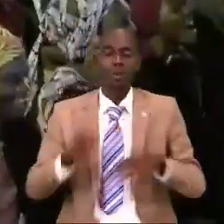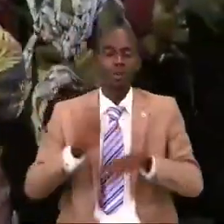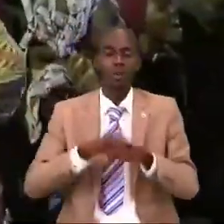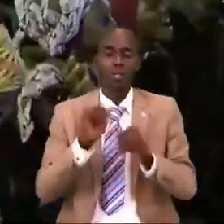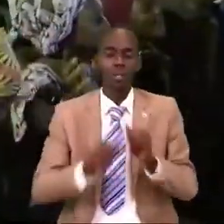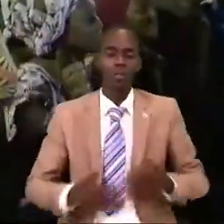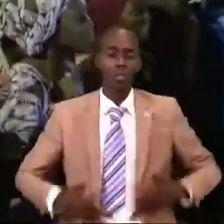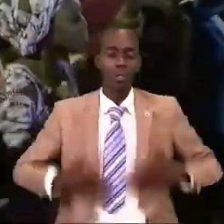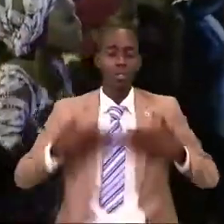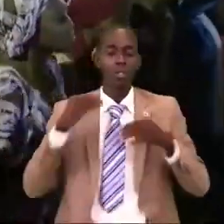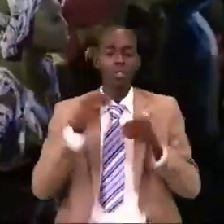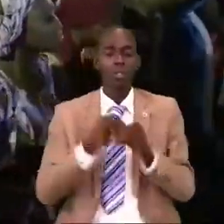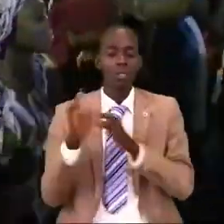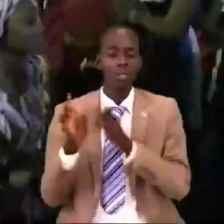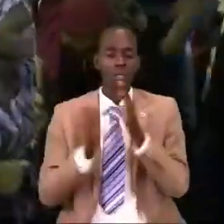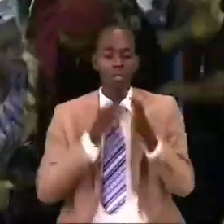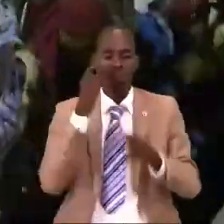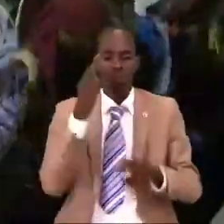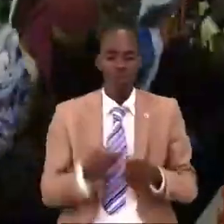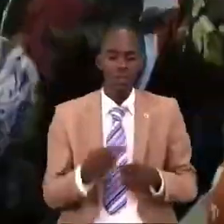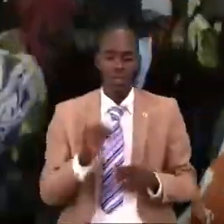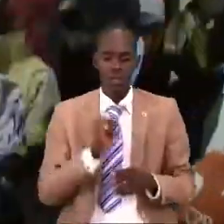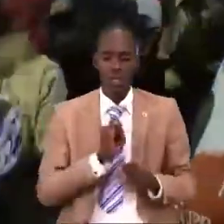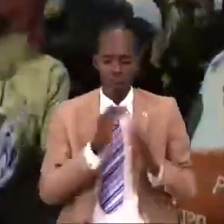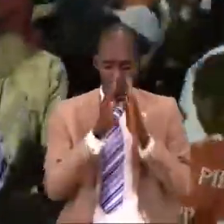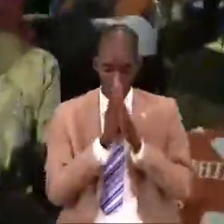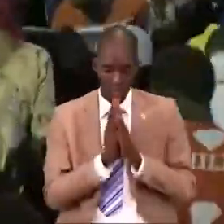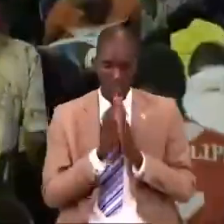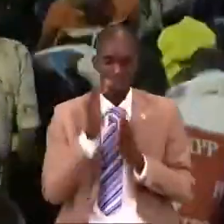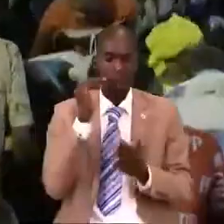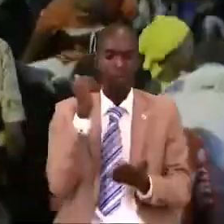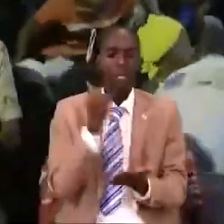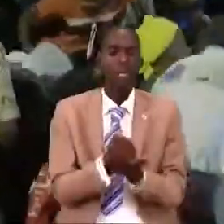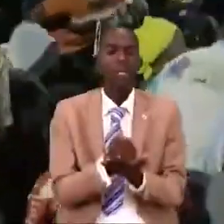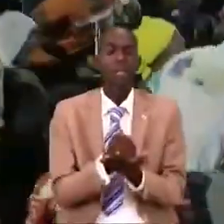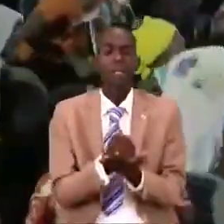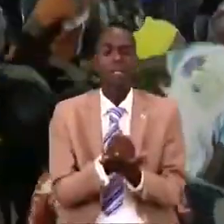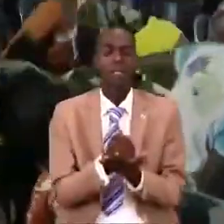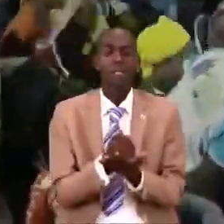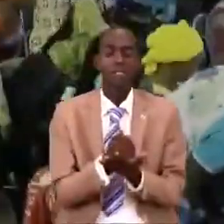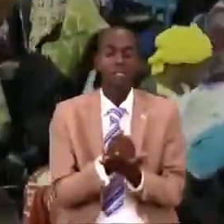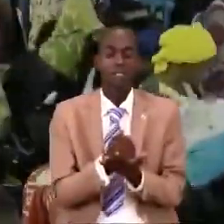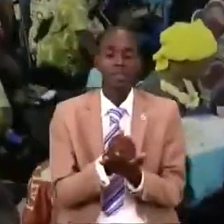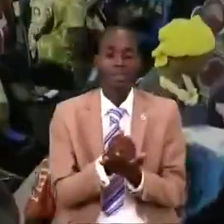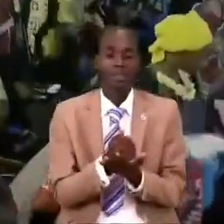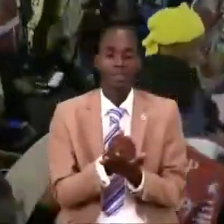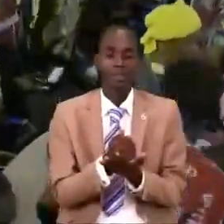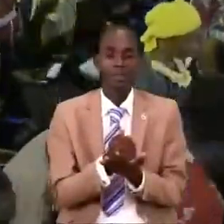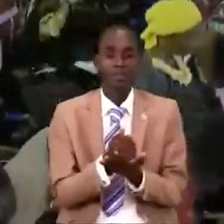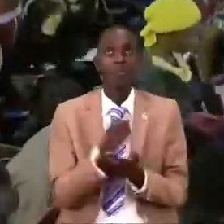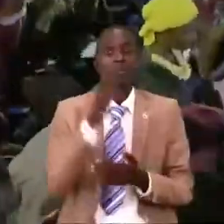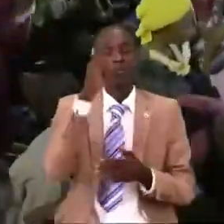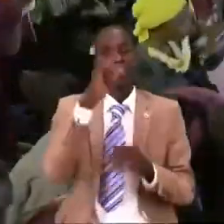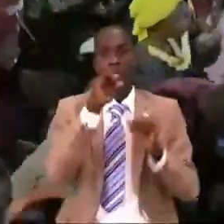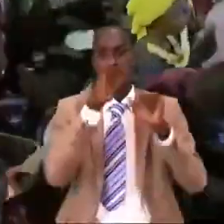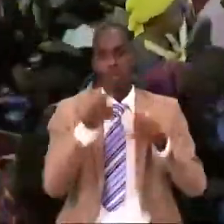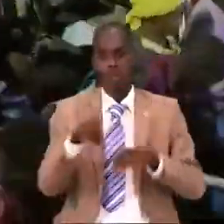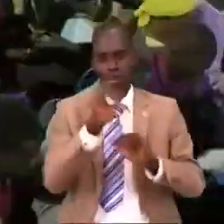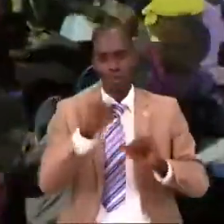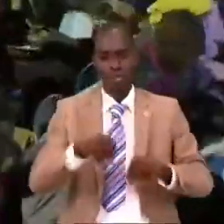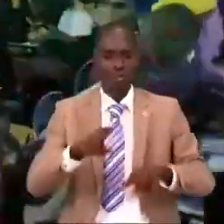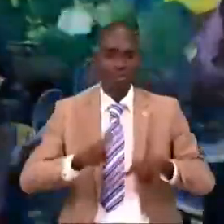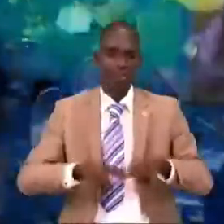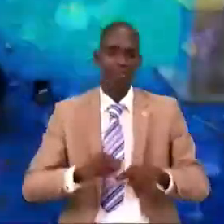God bless you. You can sit down. Tonight, as we come to the final night